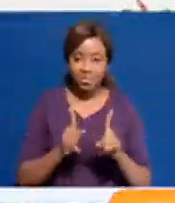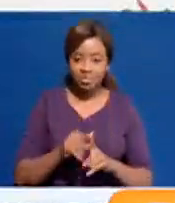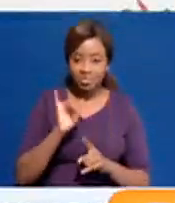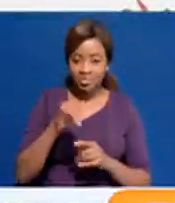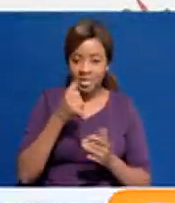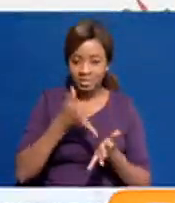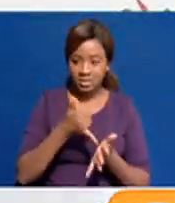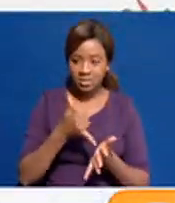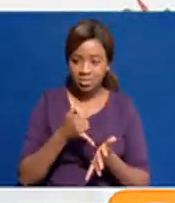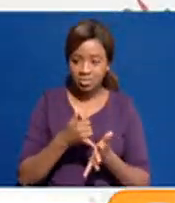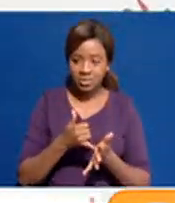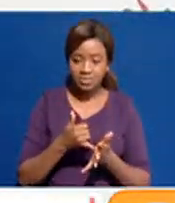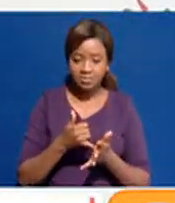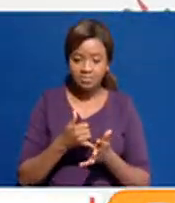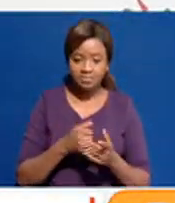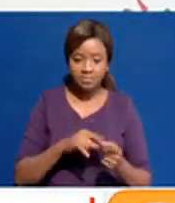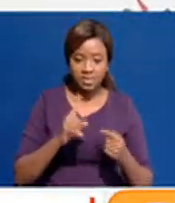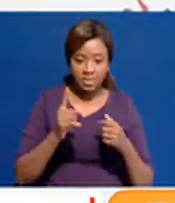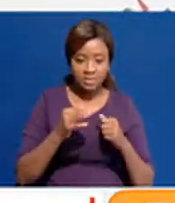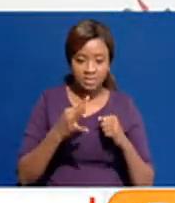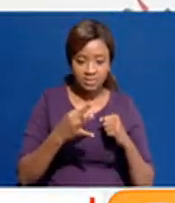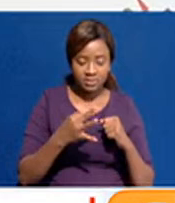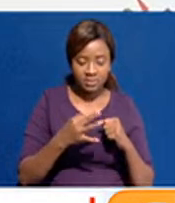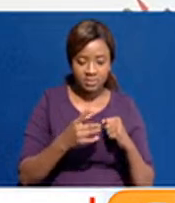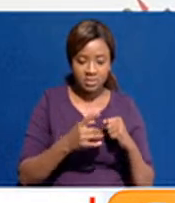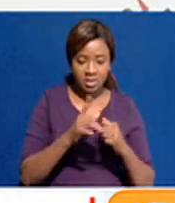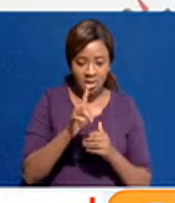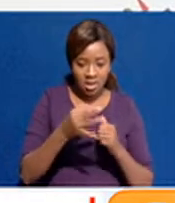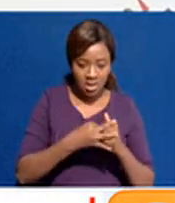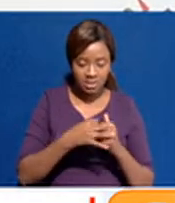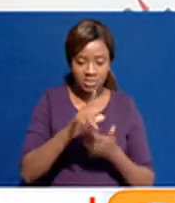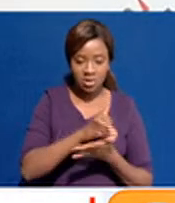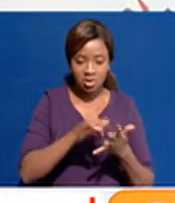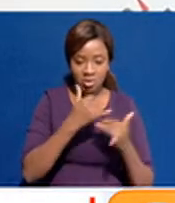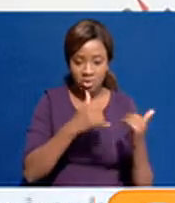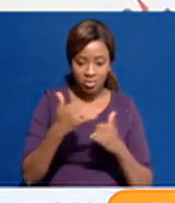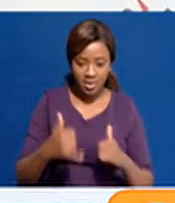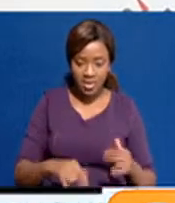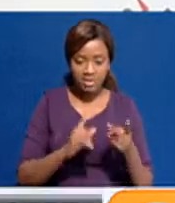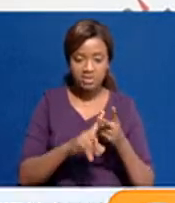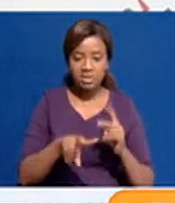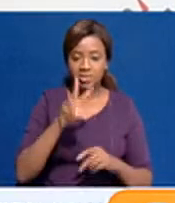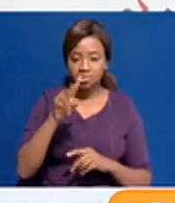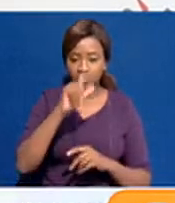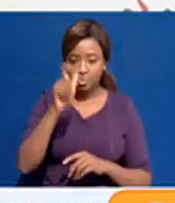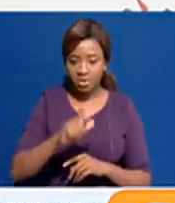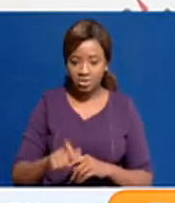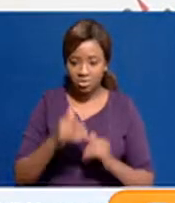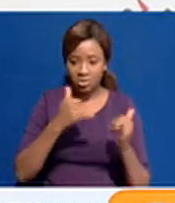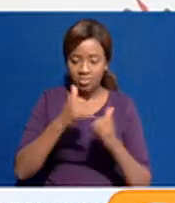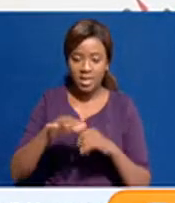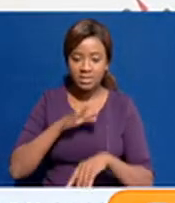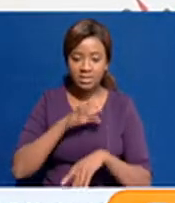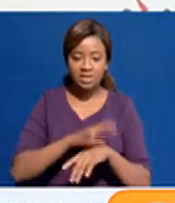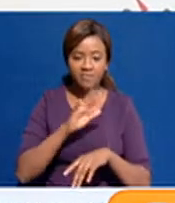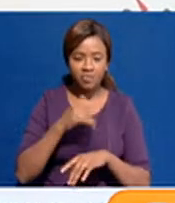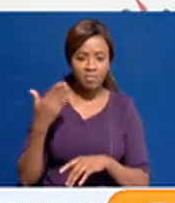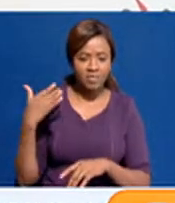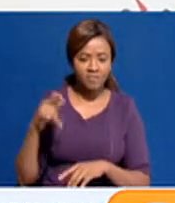amateurs, 8 local players, and 2 regional players selected from the safari tour,